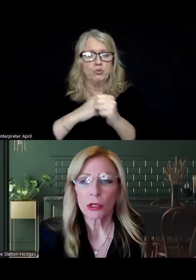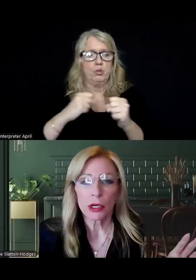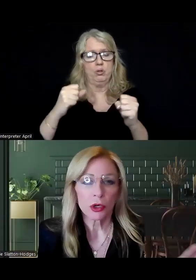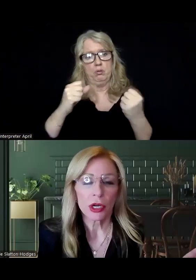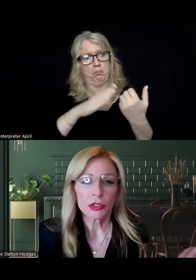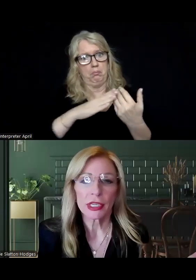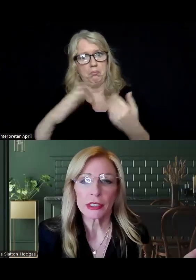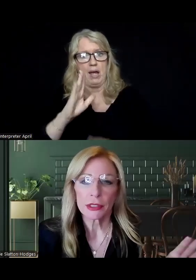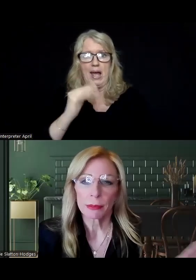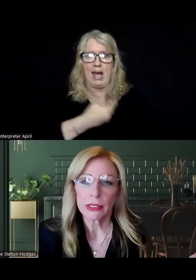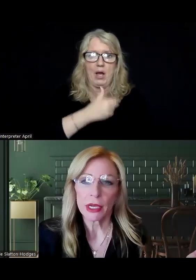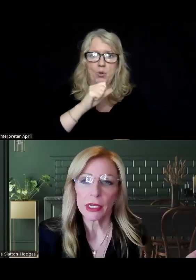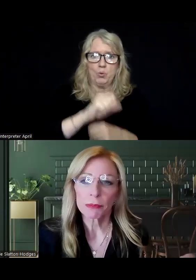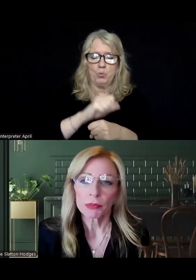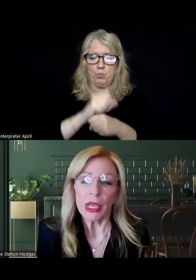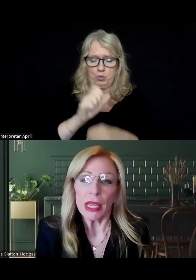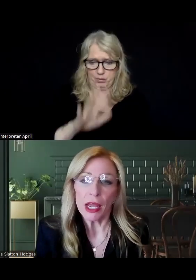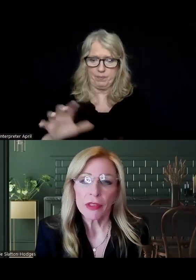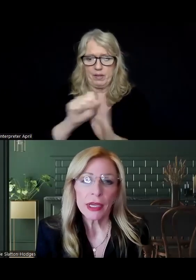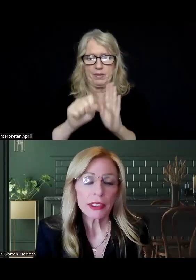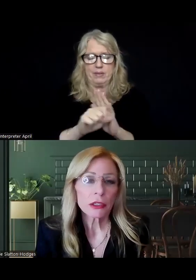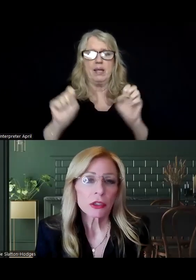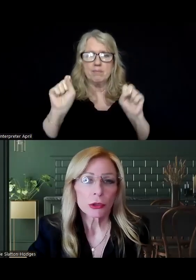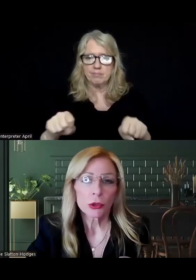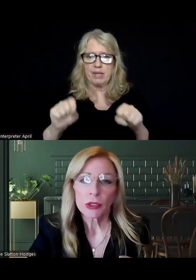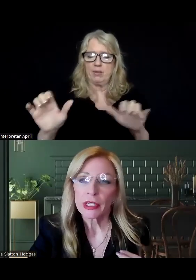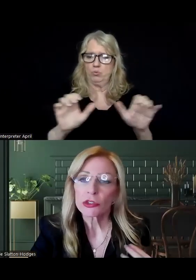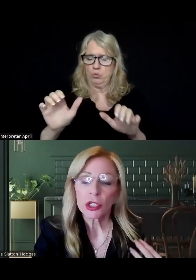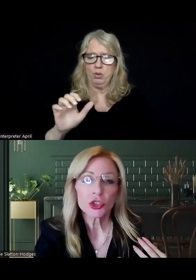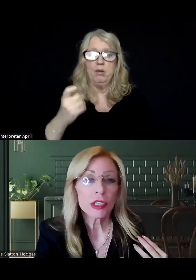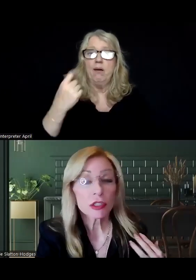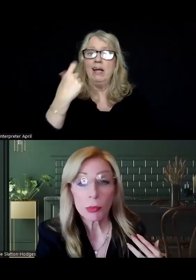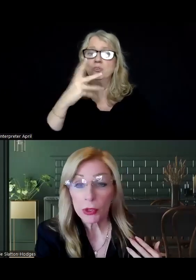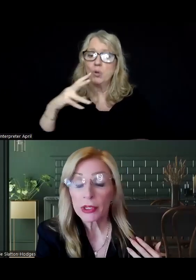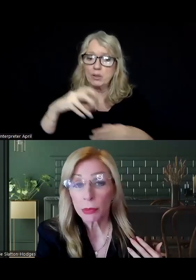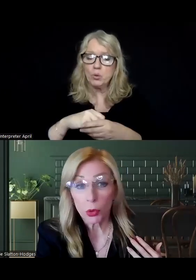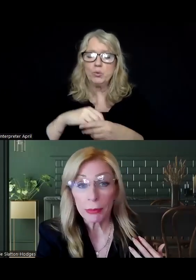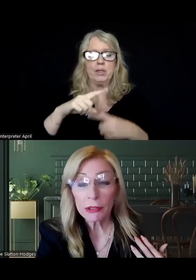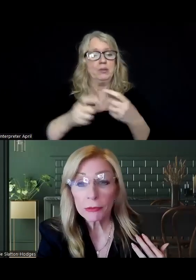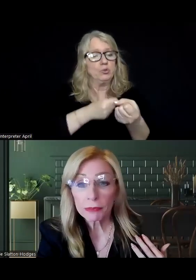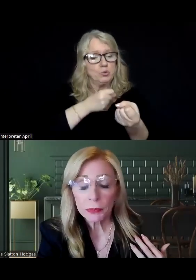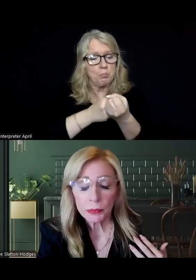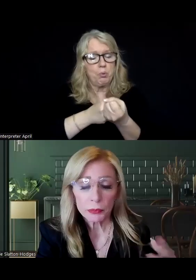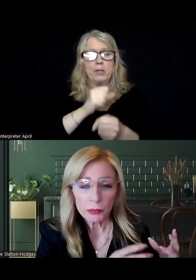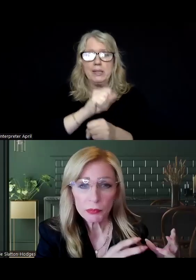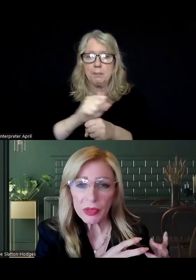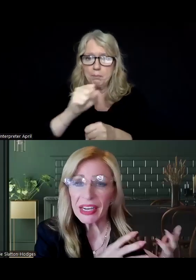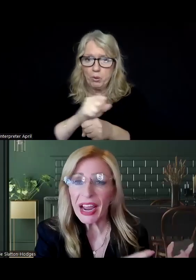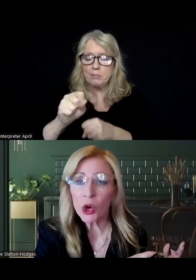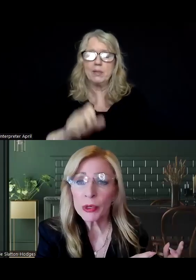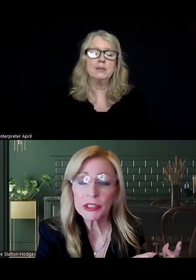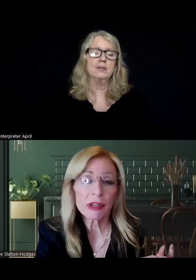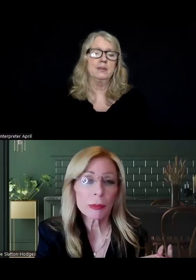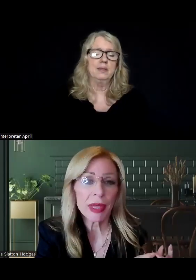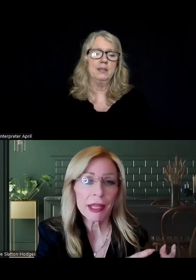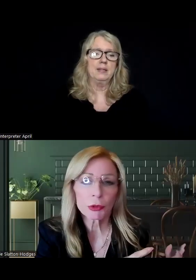our work across states can be done. And that can include things such as supported employment and